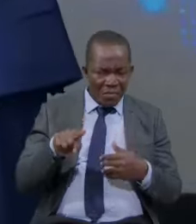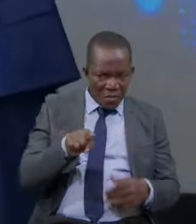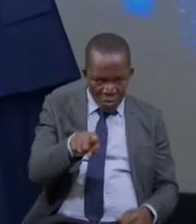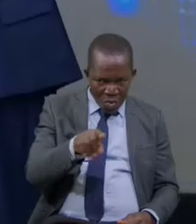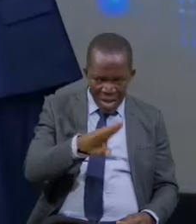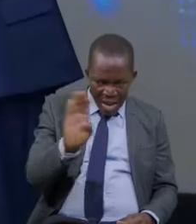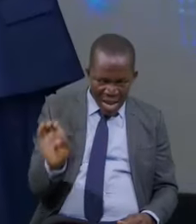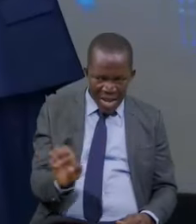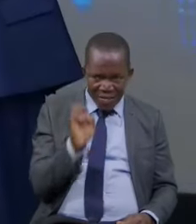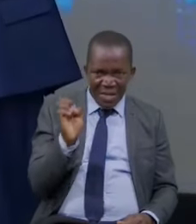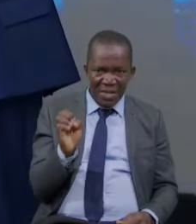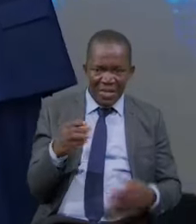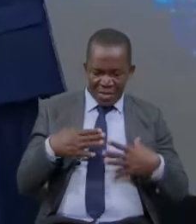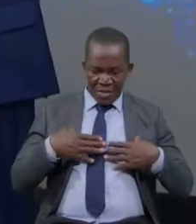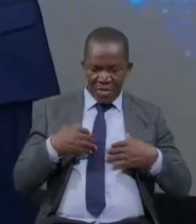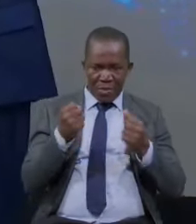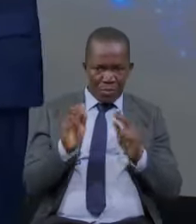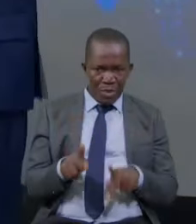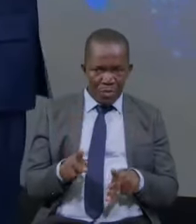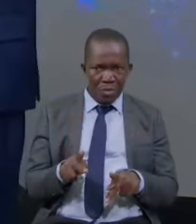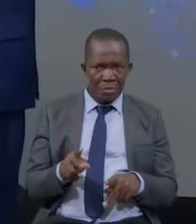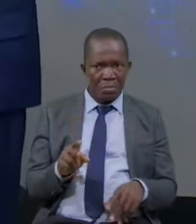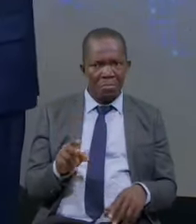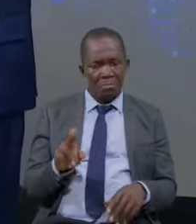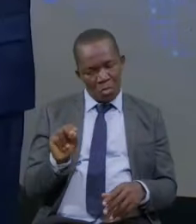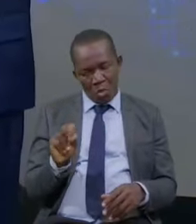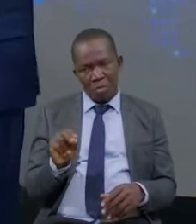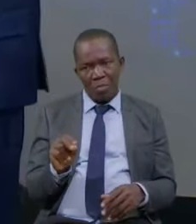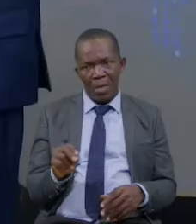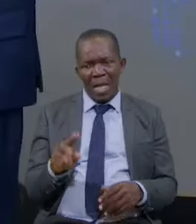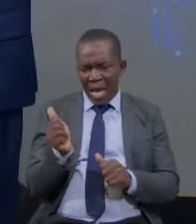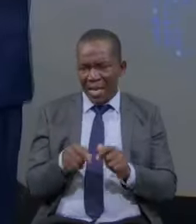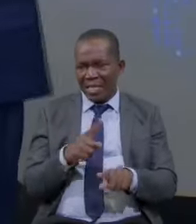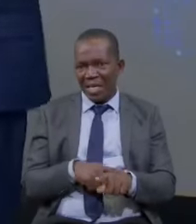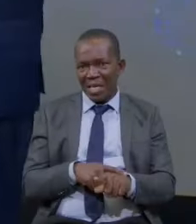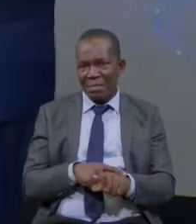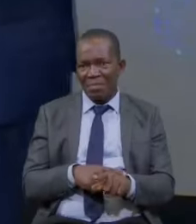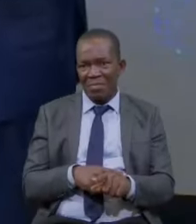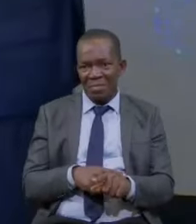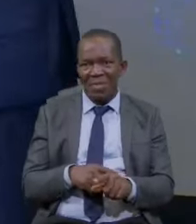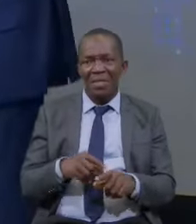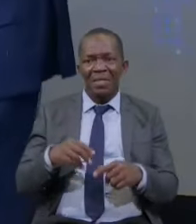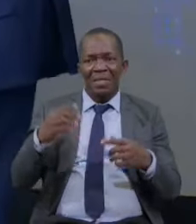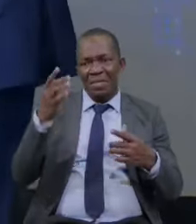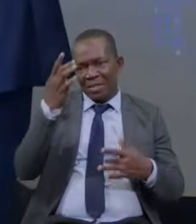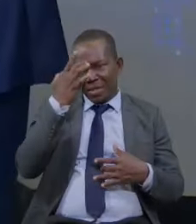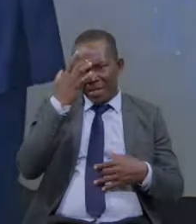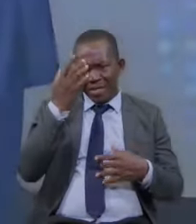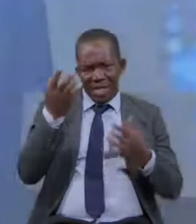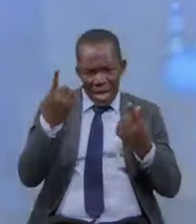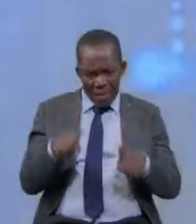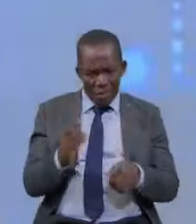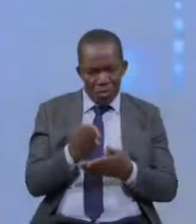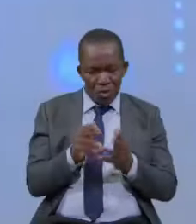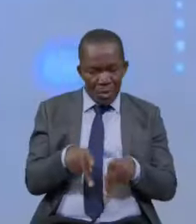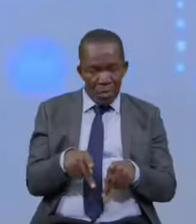situation comes, I call our state overseer. Anytime any situation